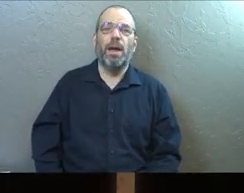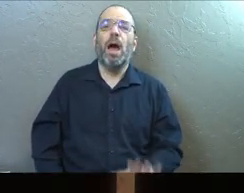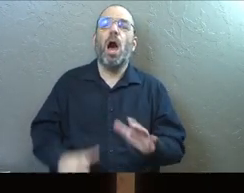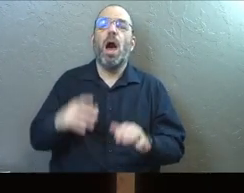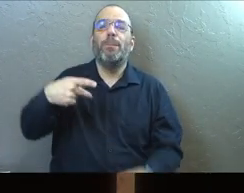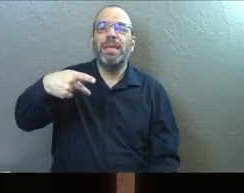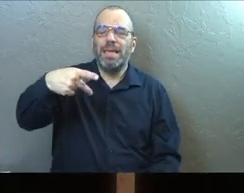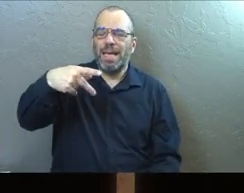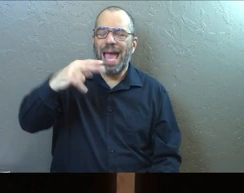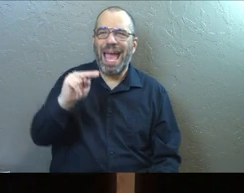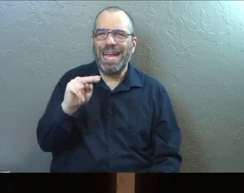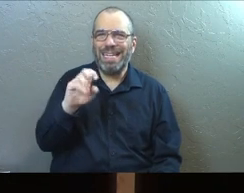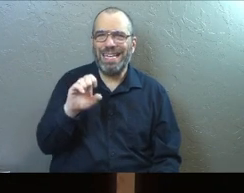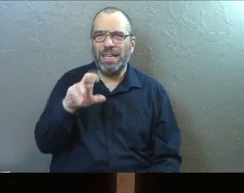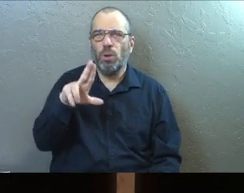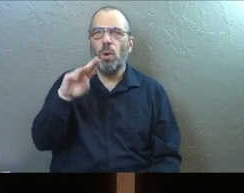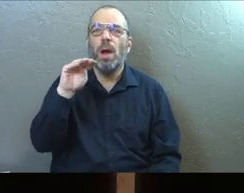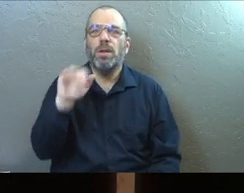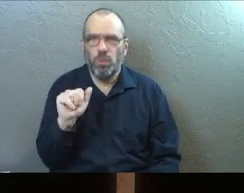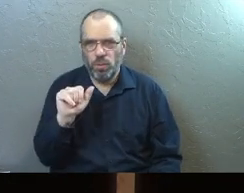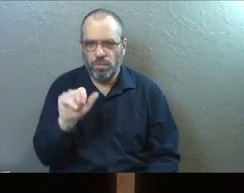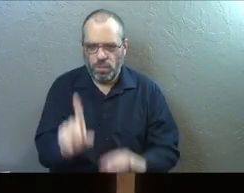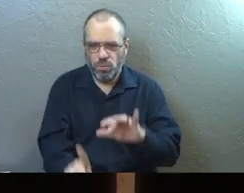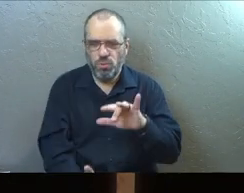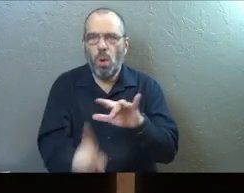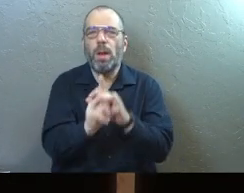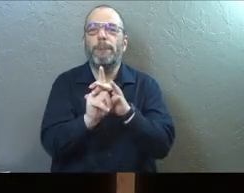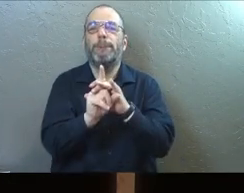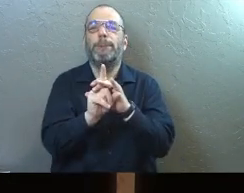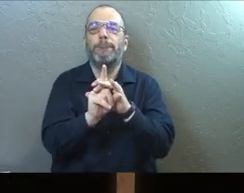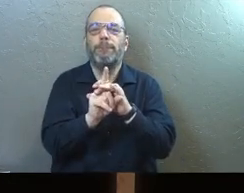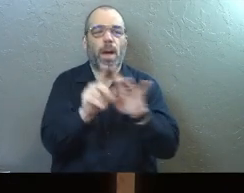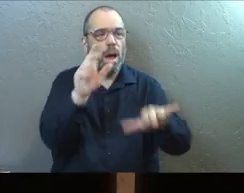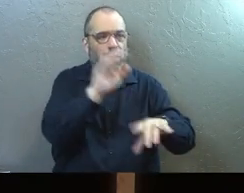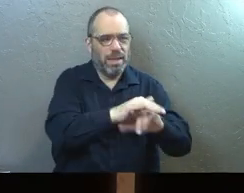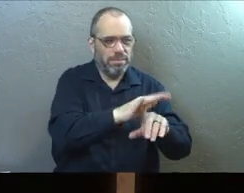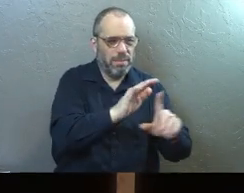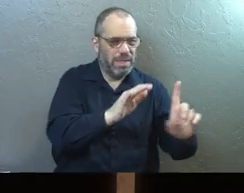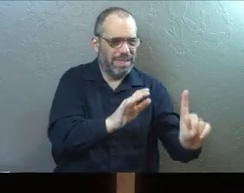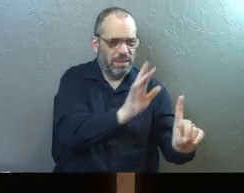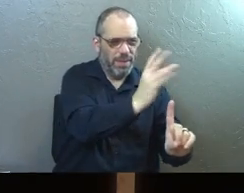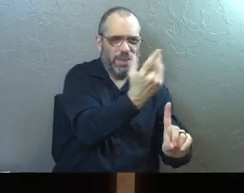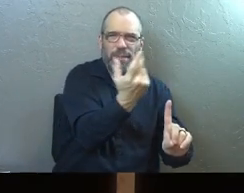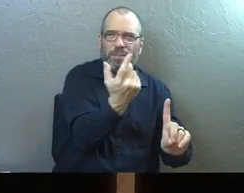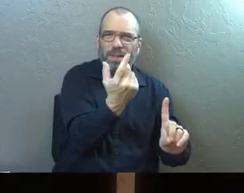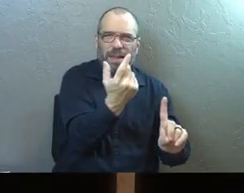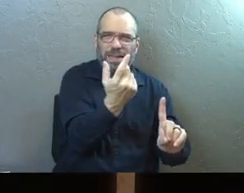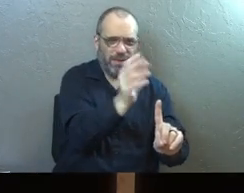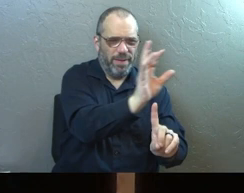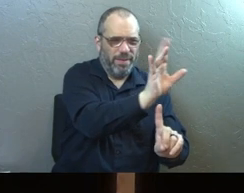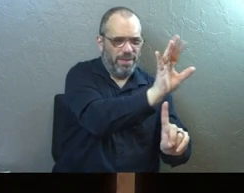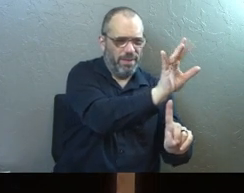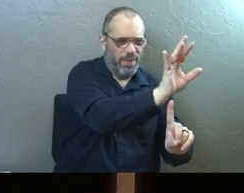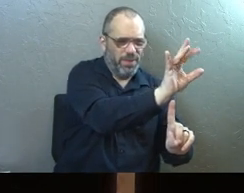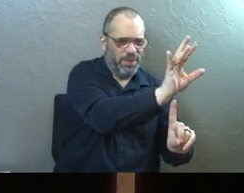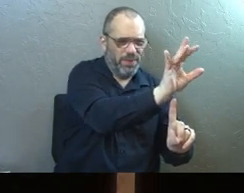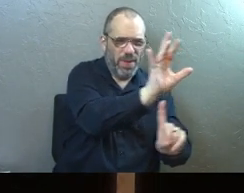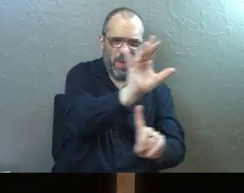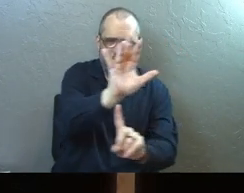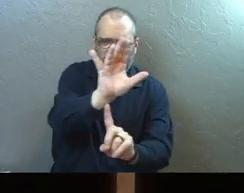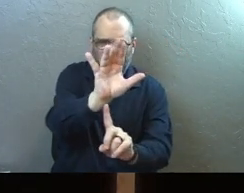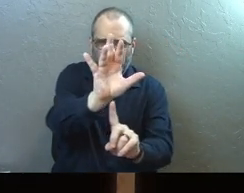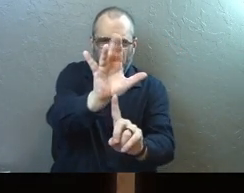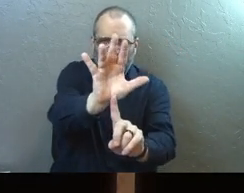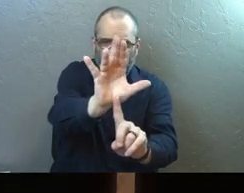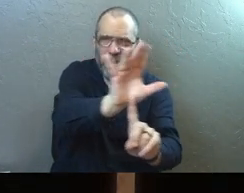The pneuma of God came upon them. And they had these little strips of flame above their